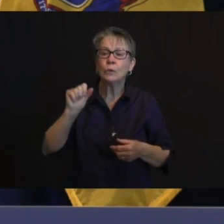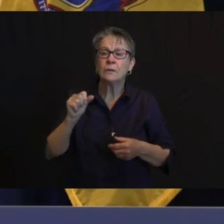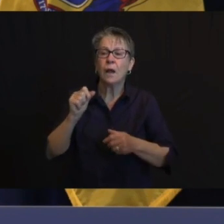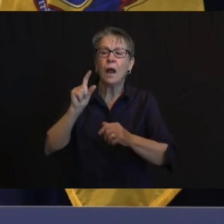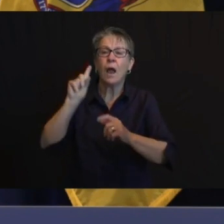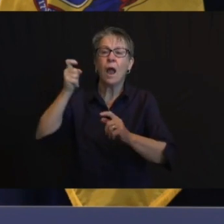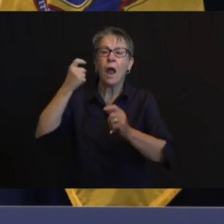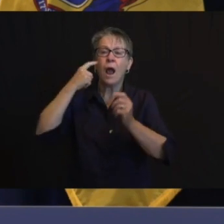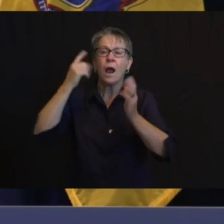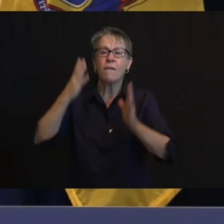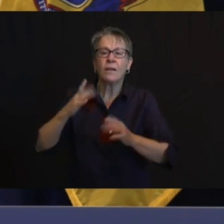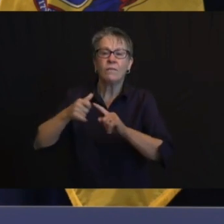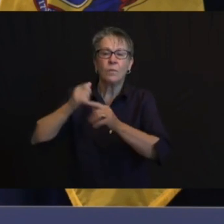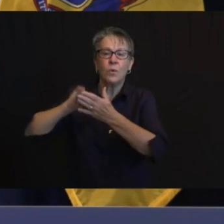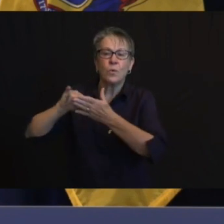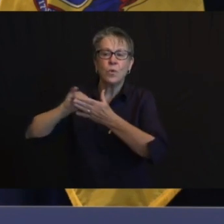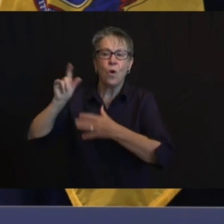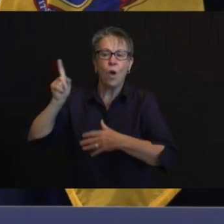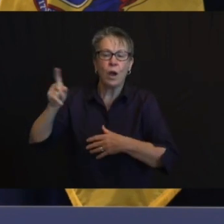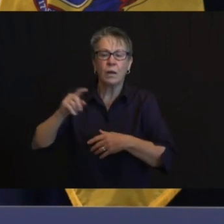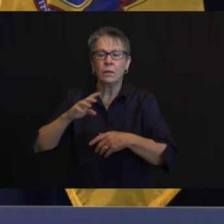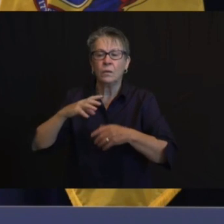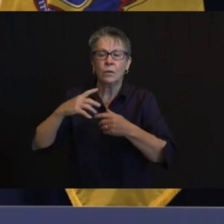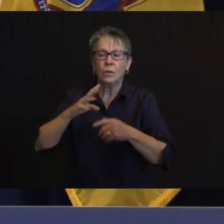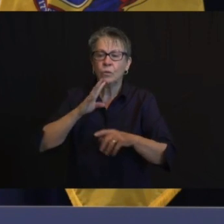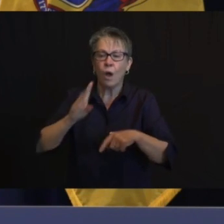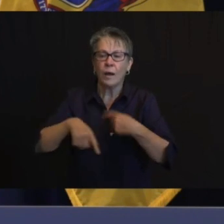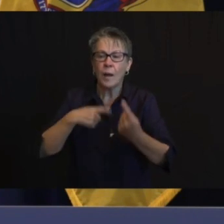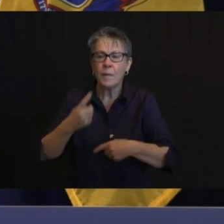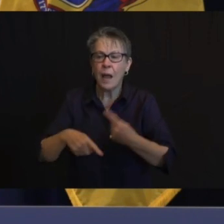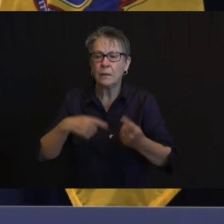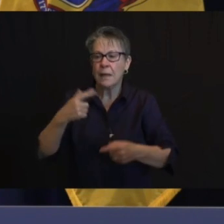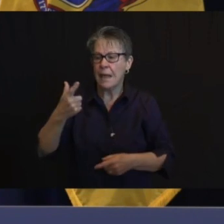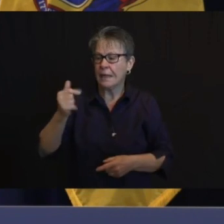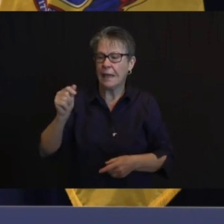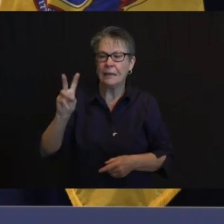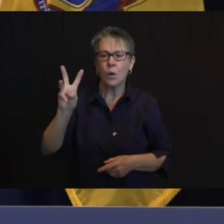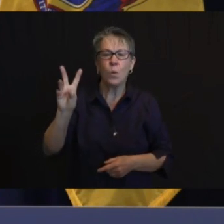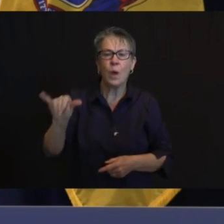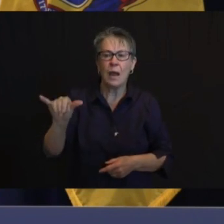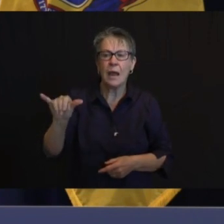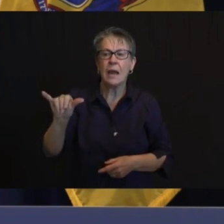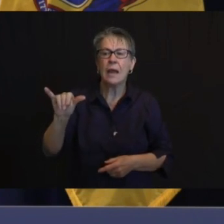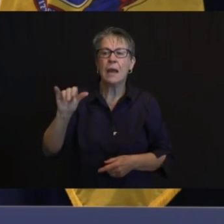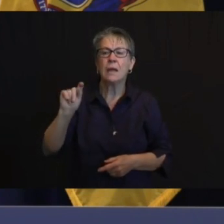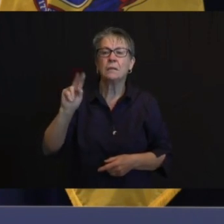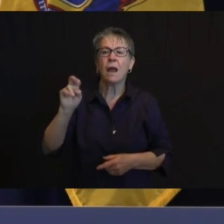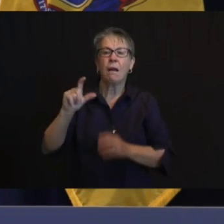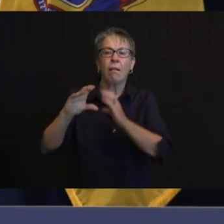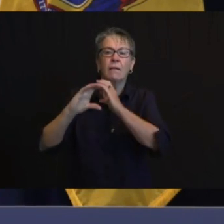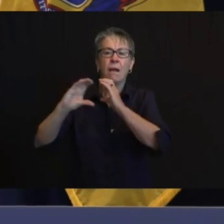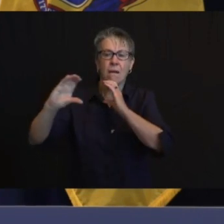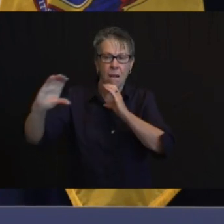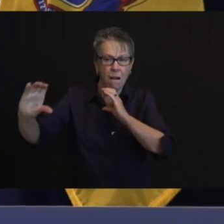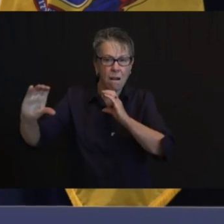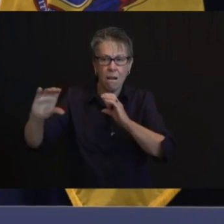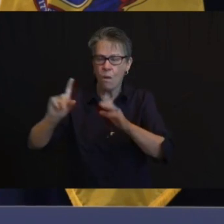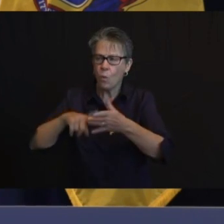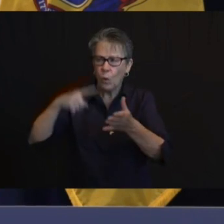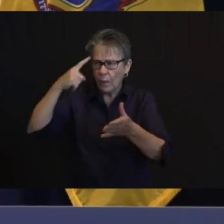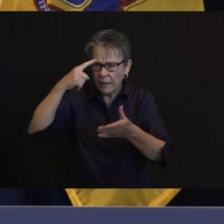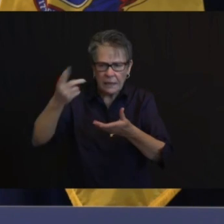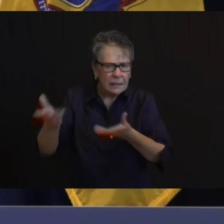Tunnel. The conclusions, if followed, effectively would kill a second tunnel. Your reaction to that? And the